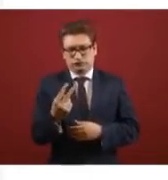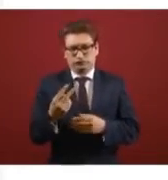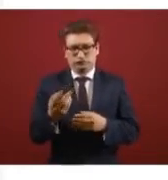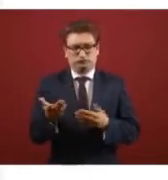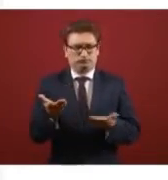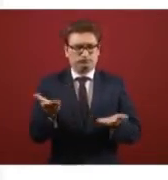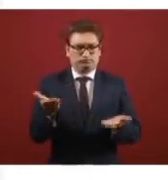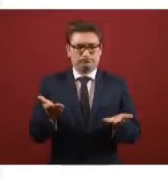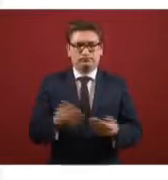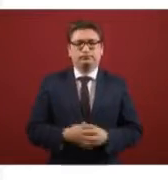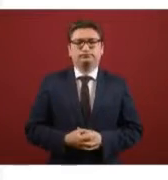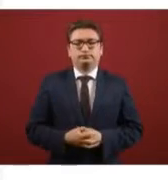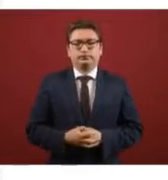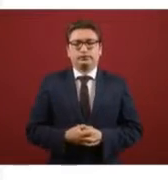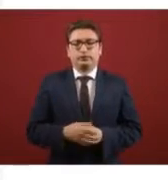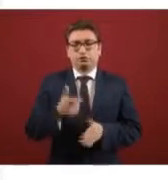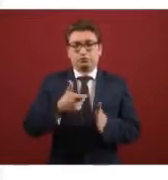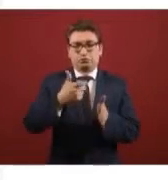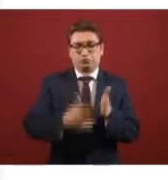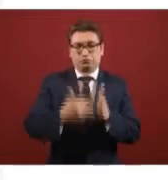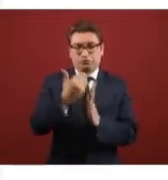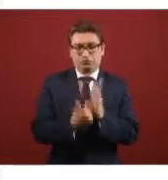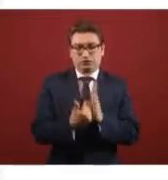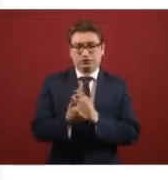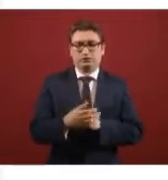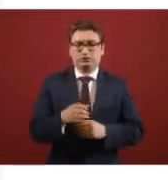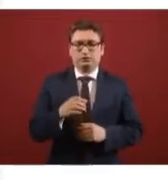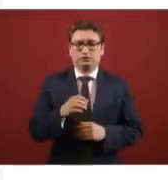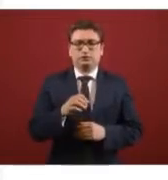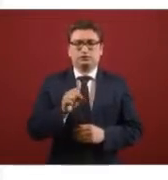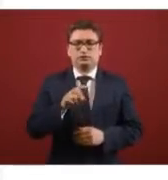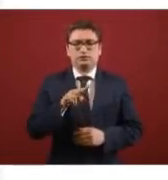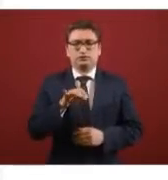And so you can see there which ones are the best prices.